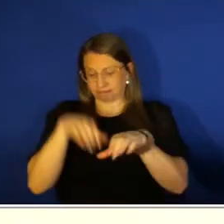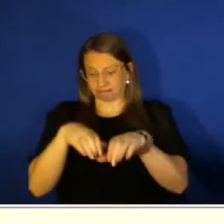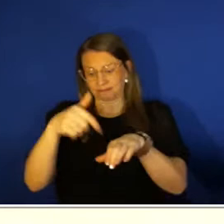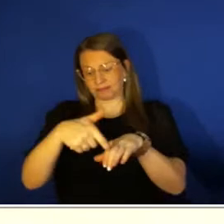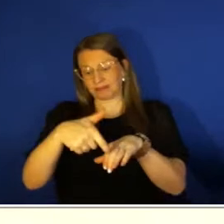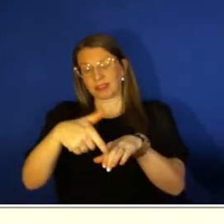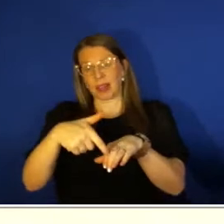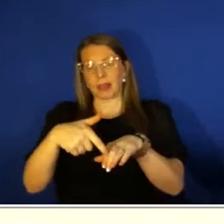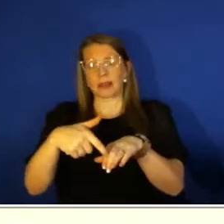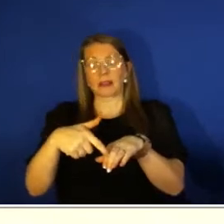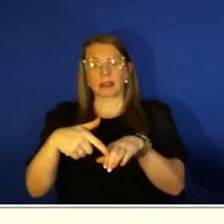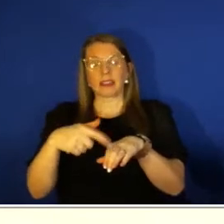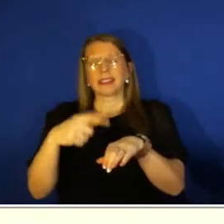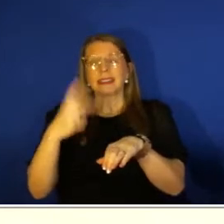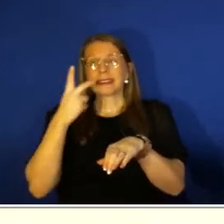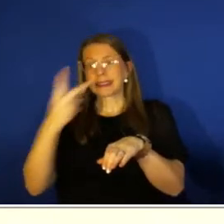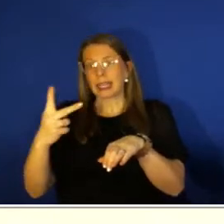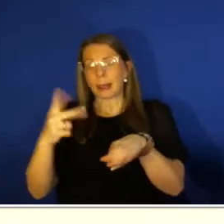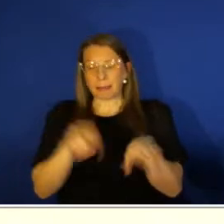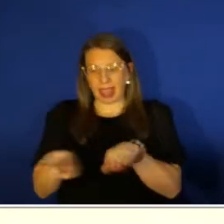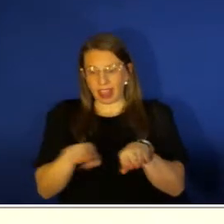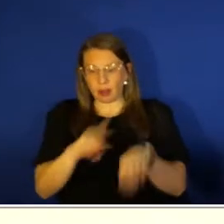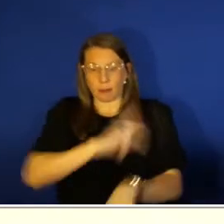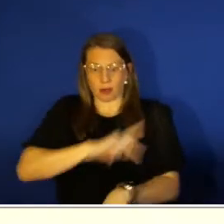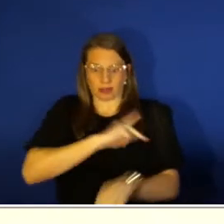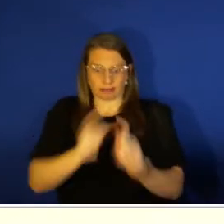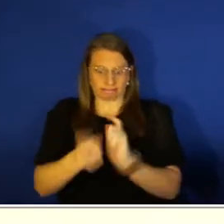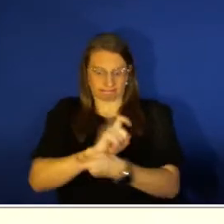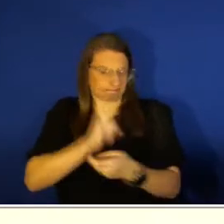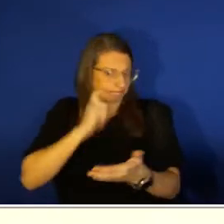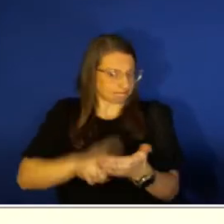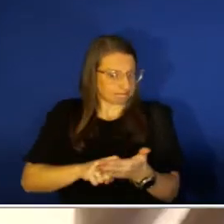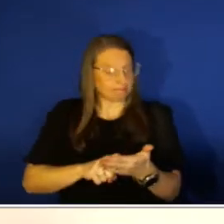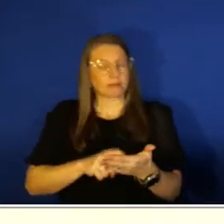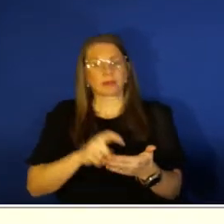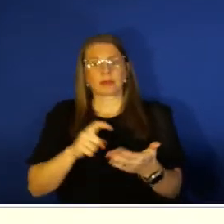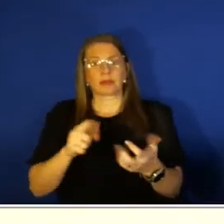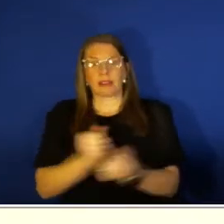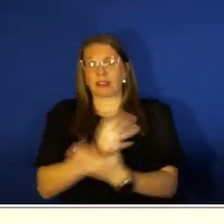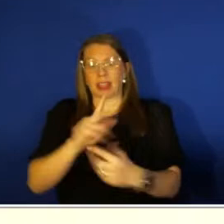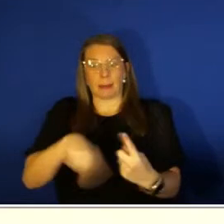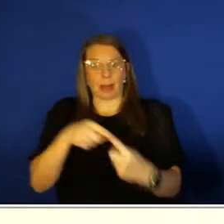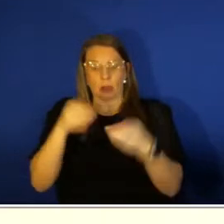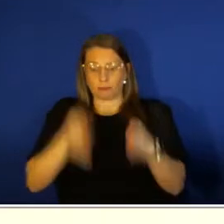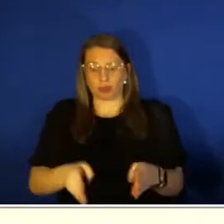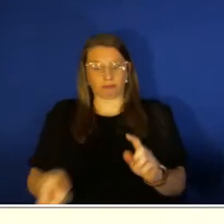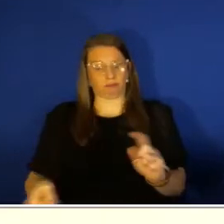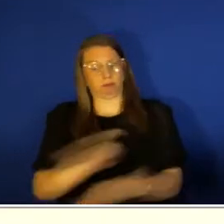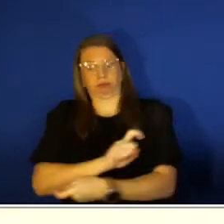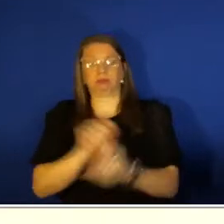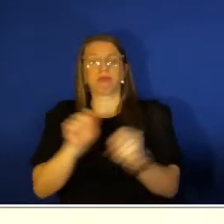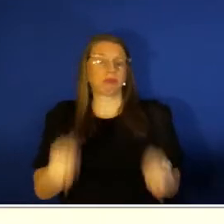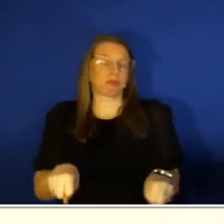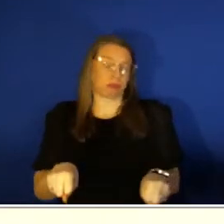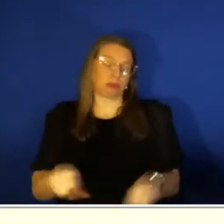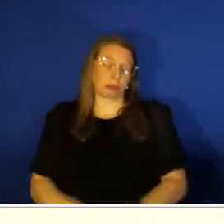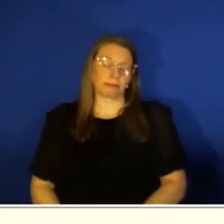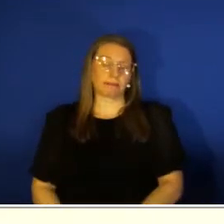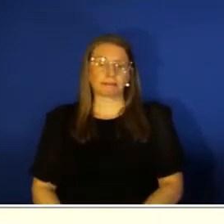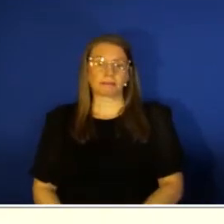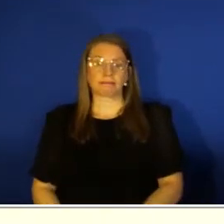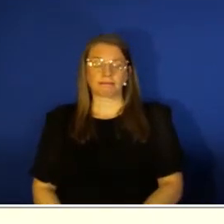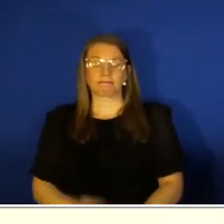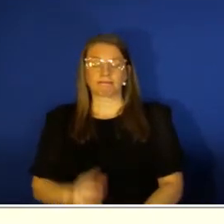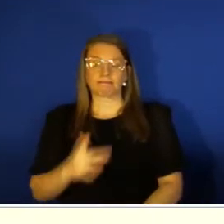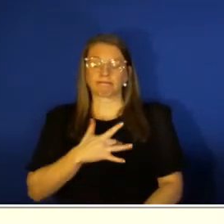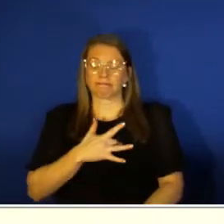so we can see a lot of behavior and personality changes. Everything about a person can change, and it's a very